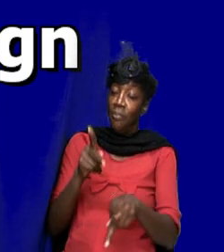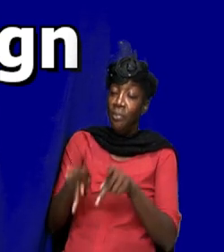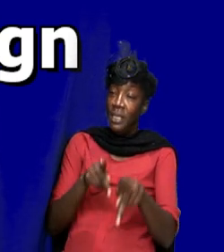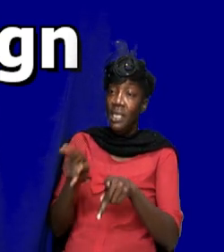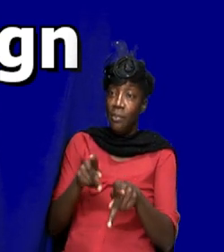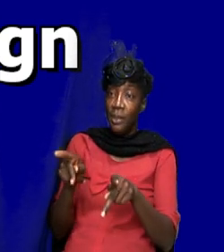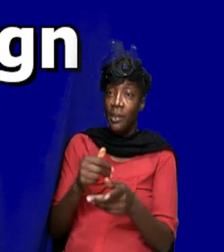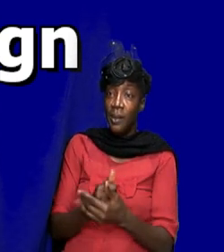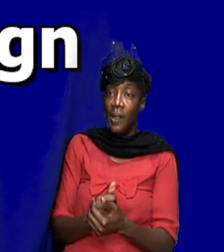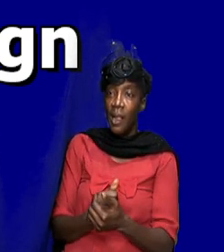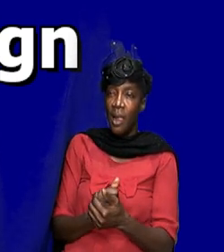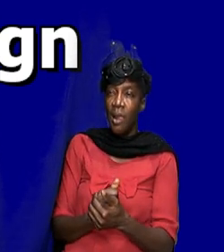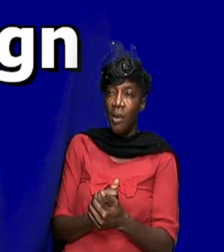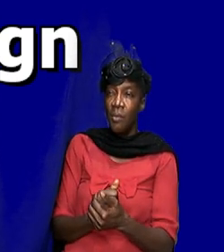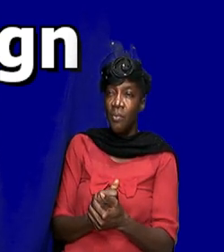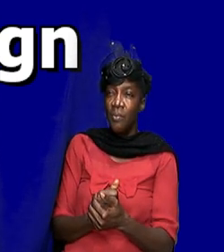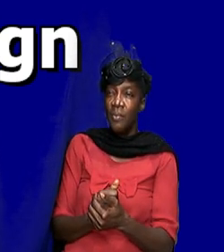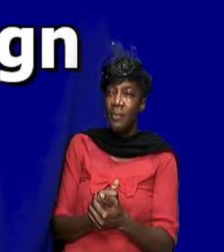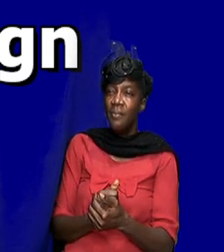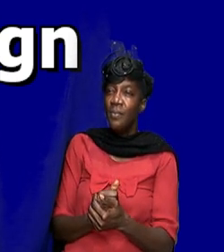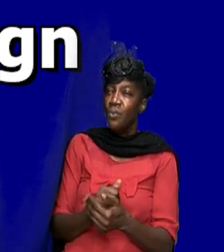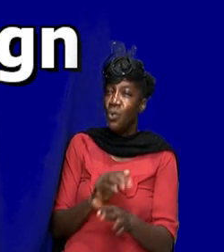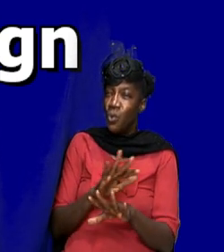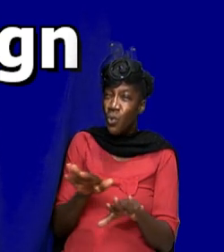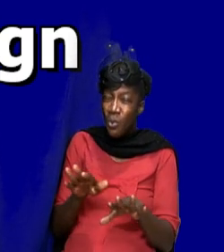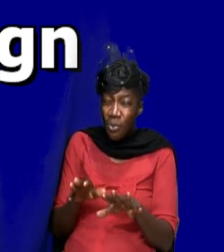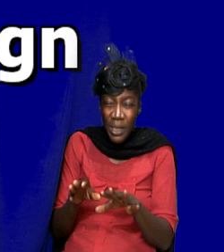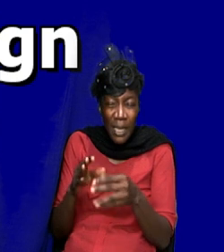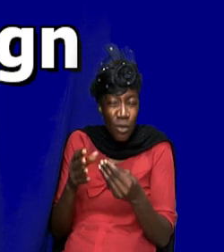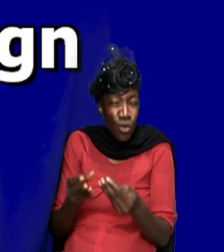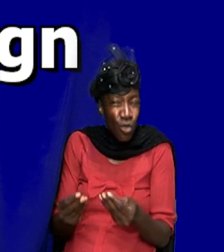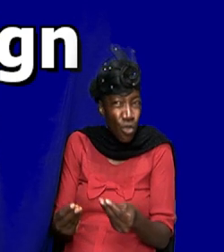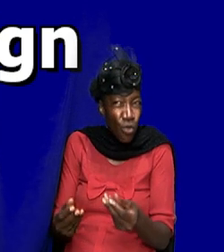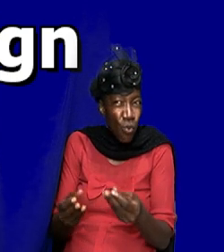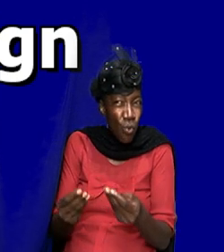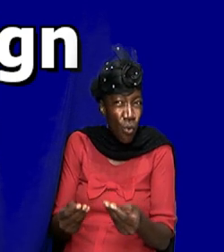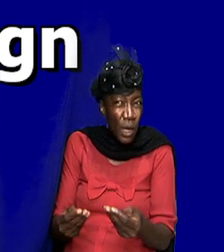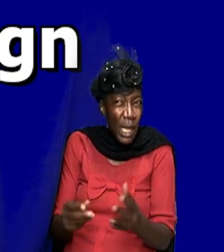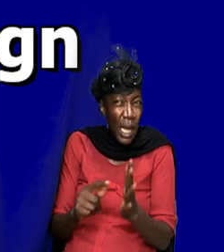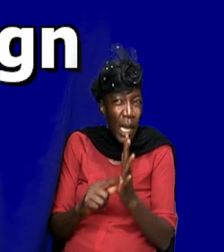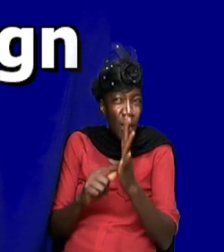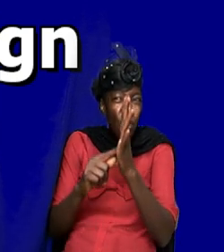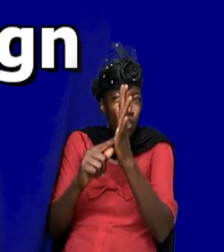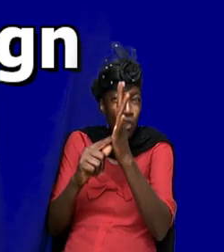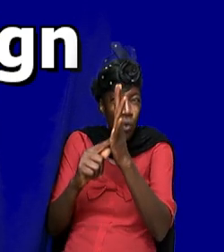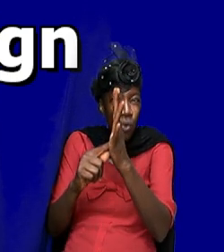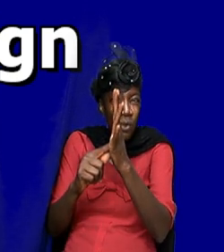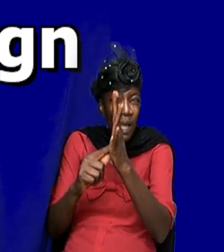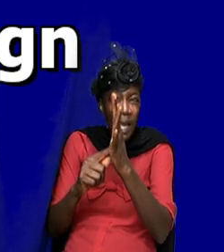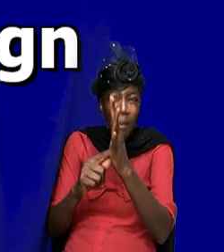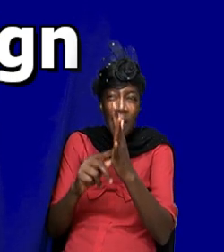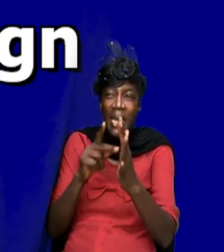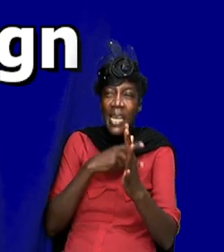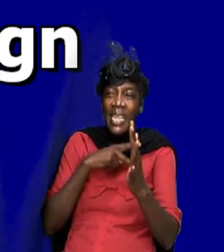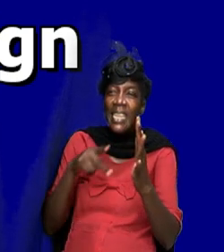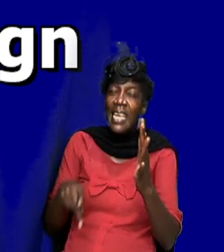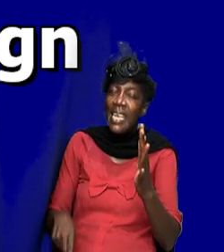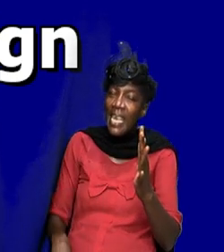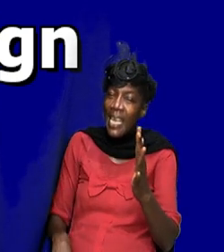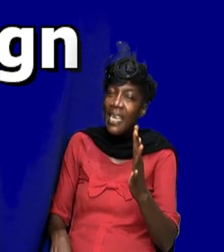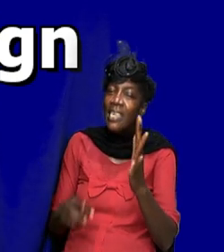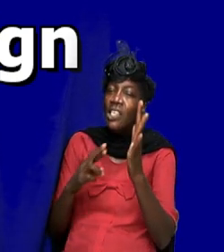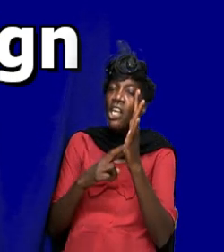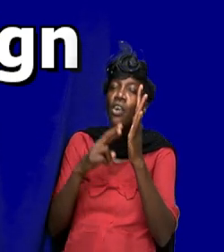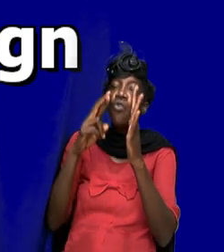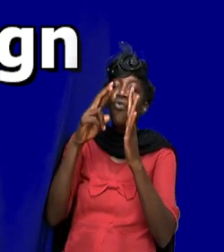howbeit yet protest solemnly unto them, and show them the manner of the king that shall reign over